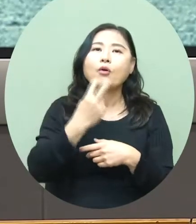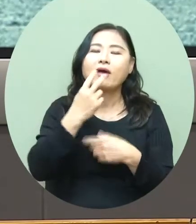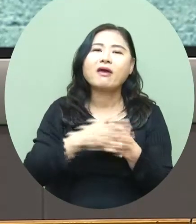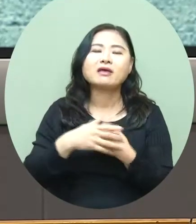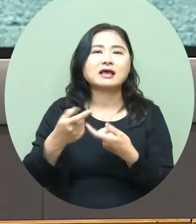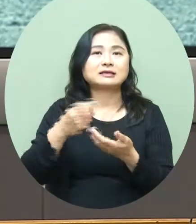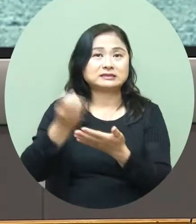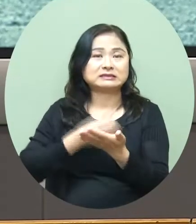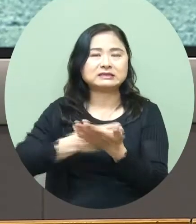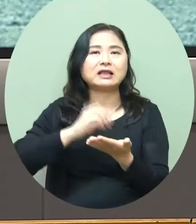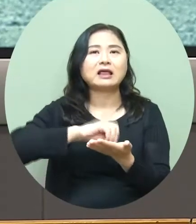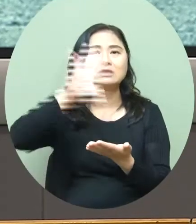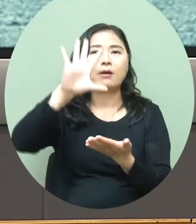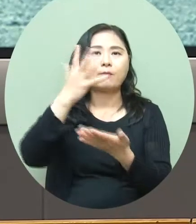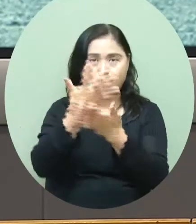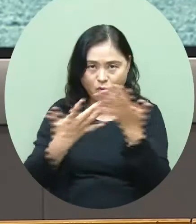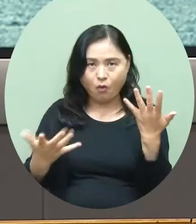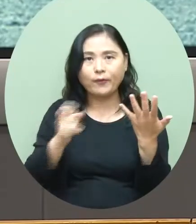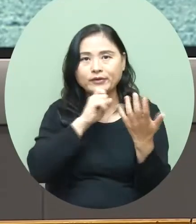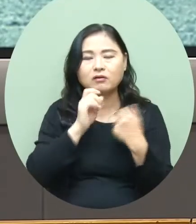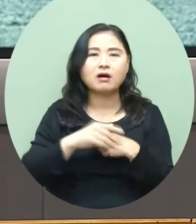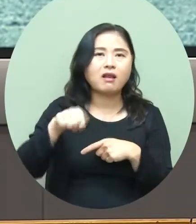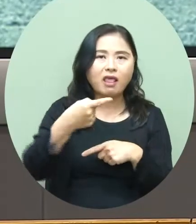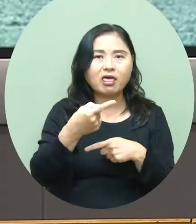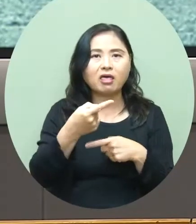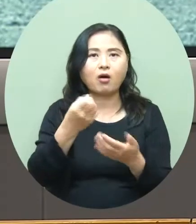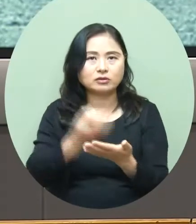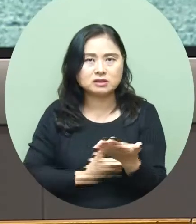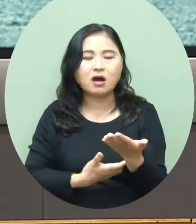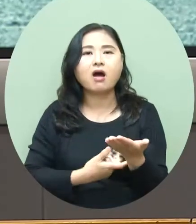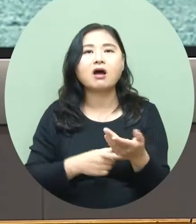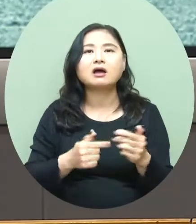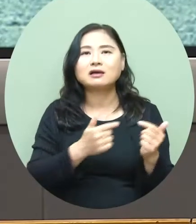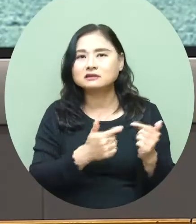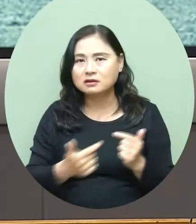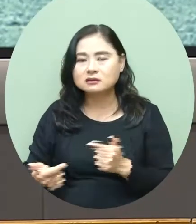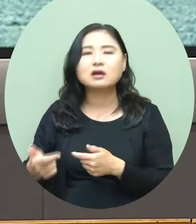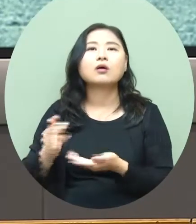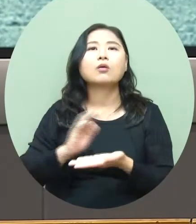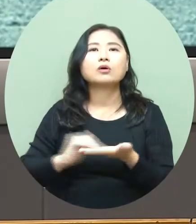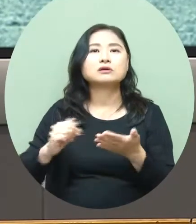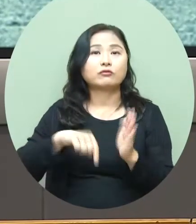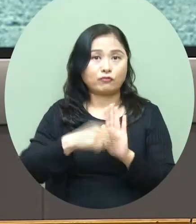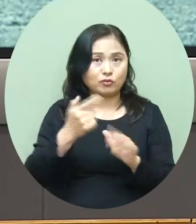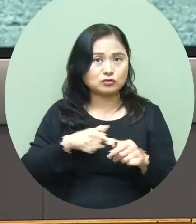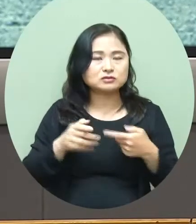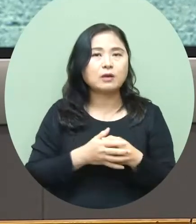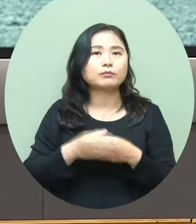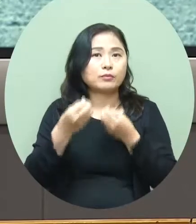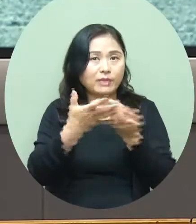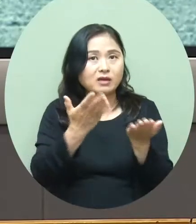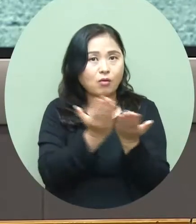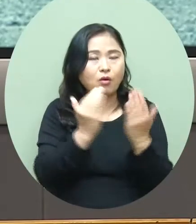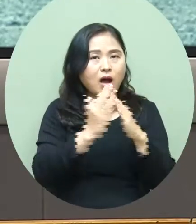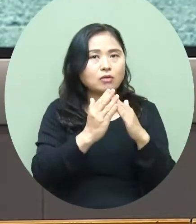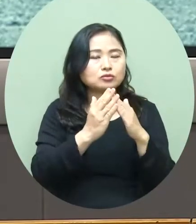guidelines regarding ventilation systems, etc. have been uploaded to our platform. As for the other guidelines, the